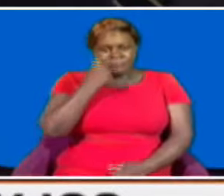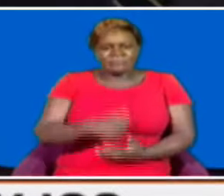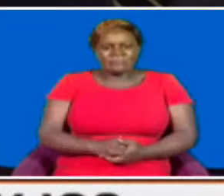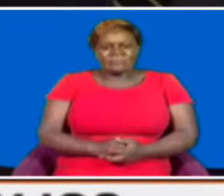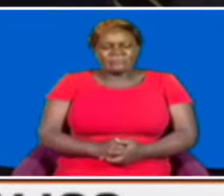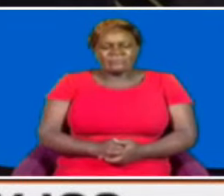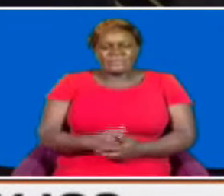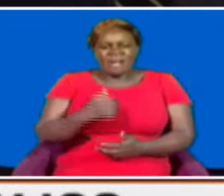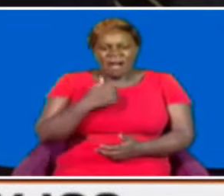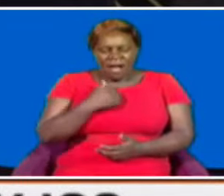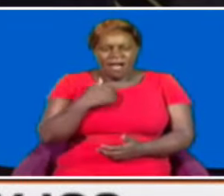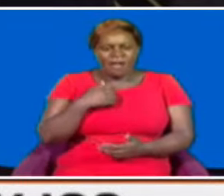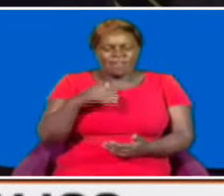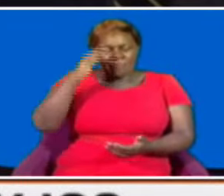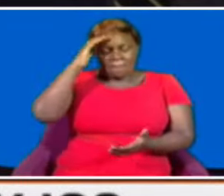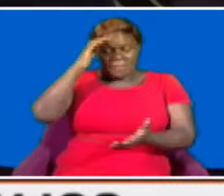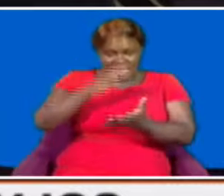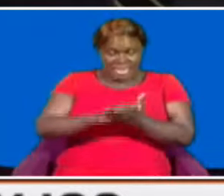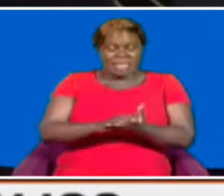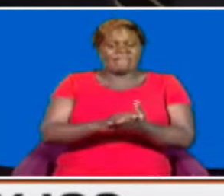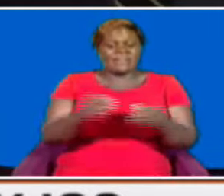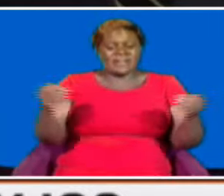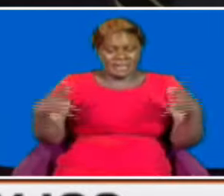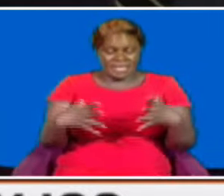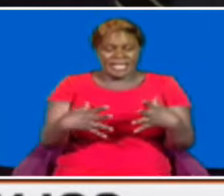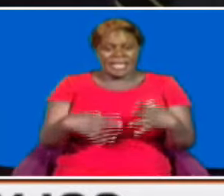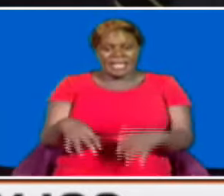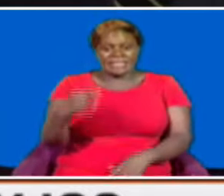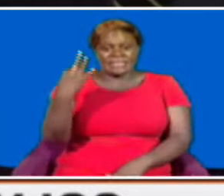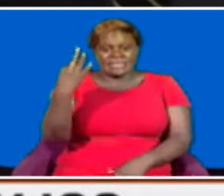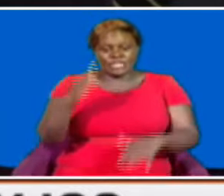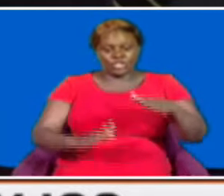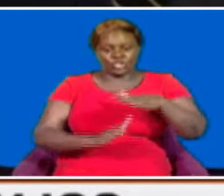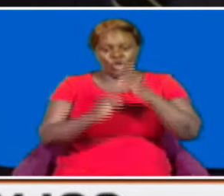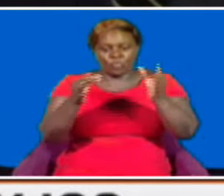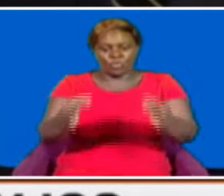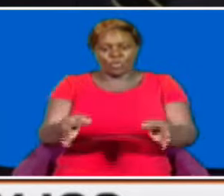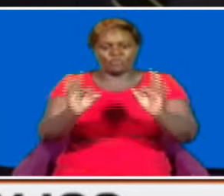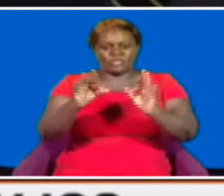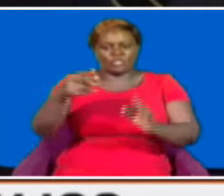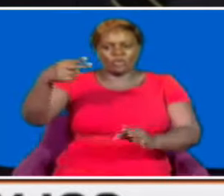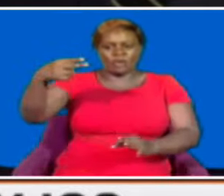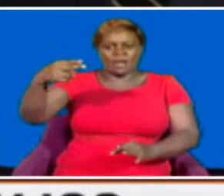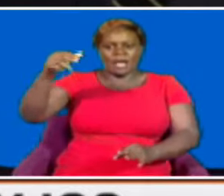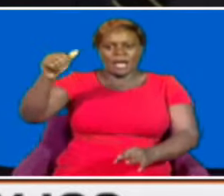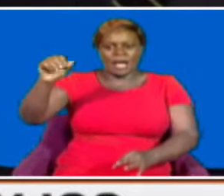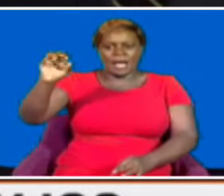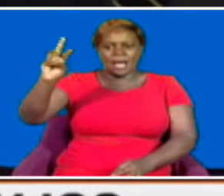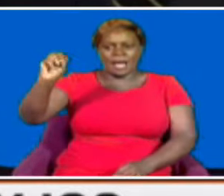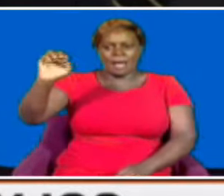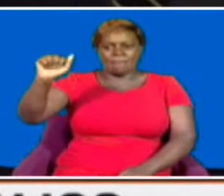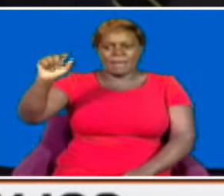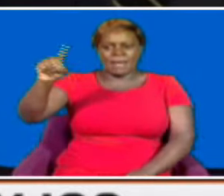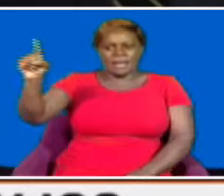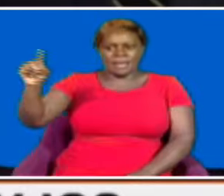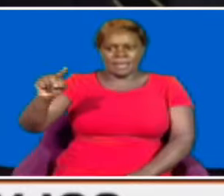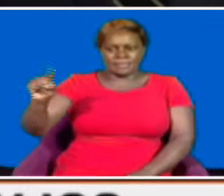I have reasonable grounds to believe that three senior leaders of Hamas, Yahya